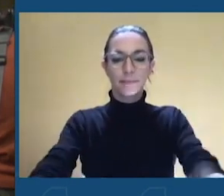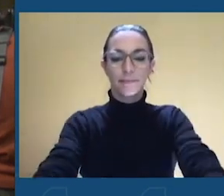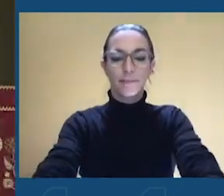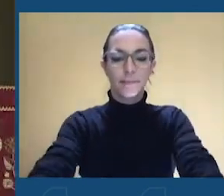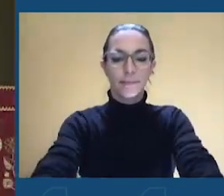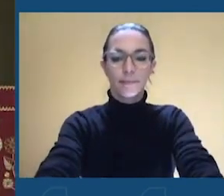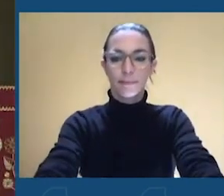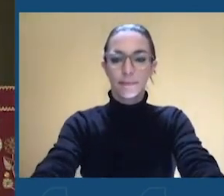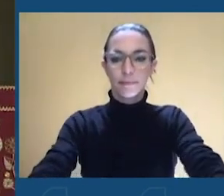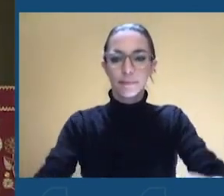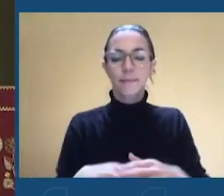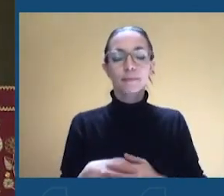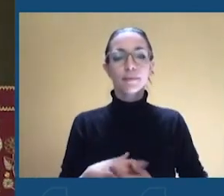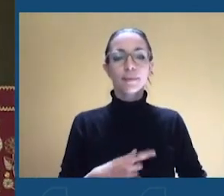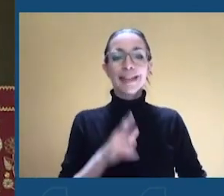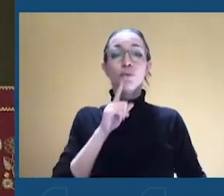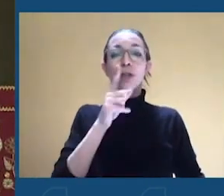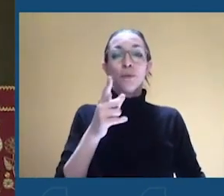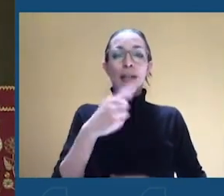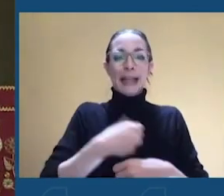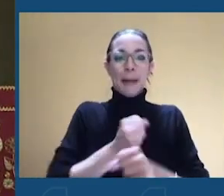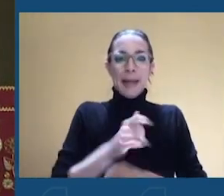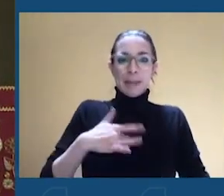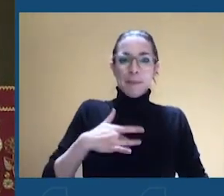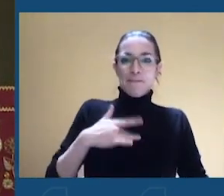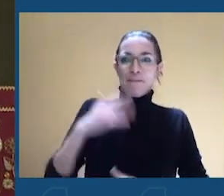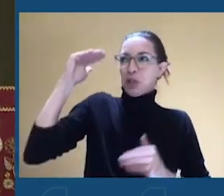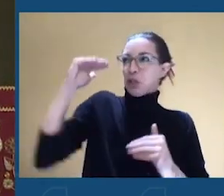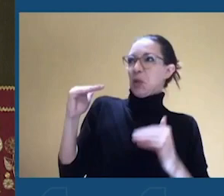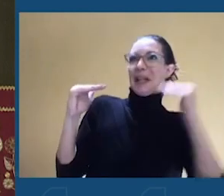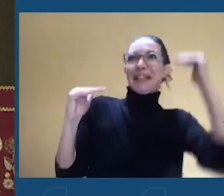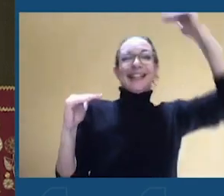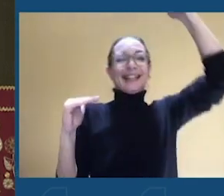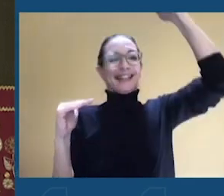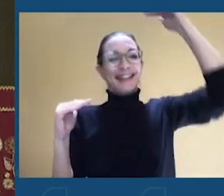He really makes me feel short, but I'll get over that.